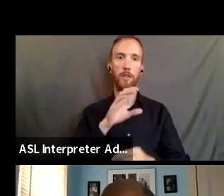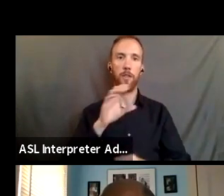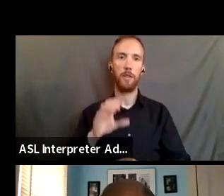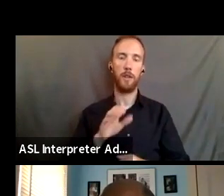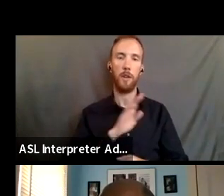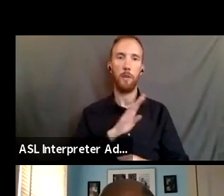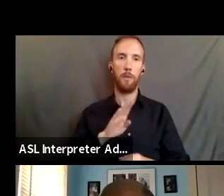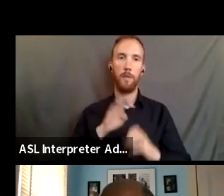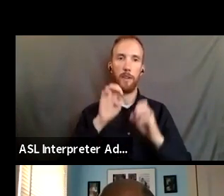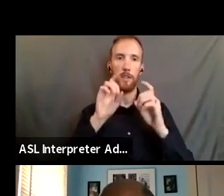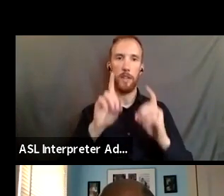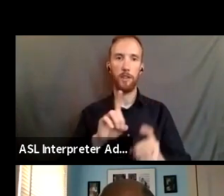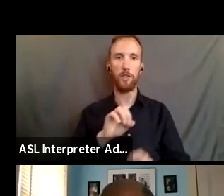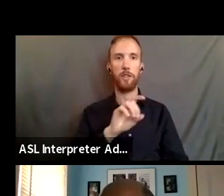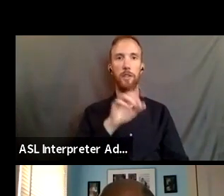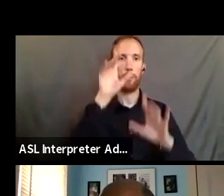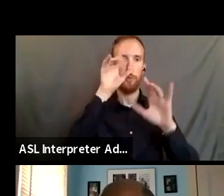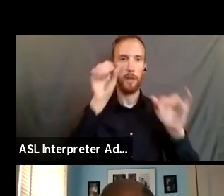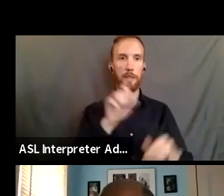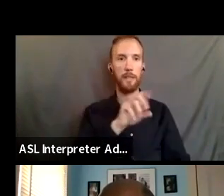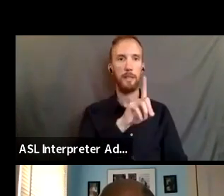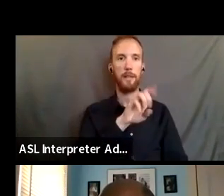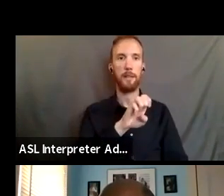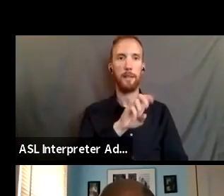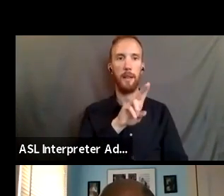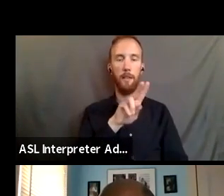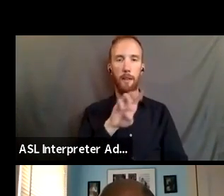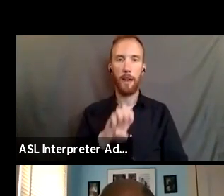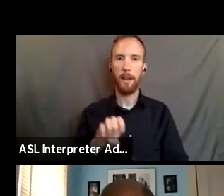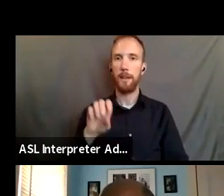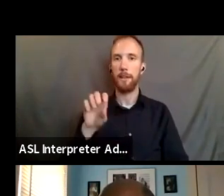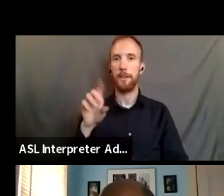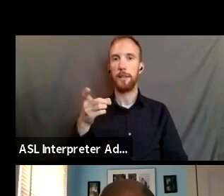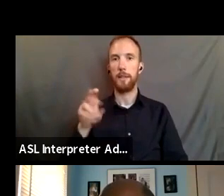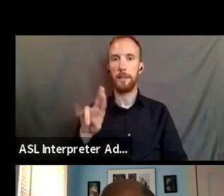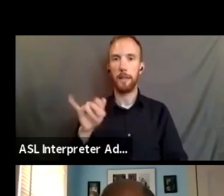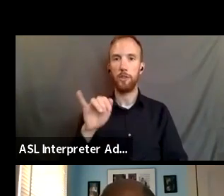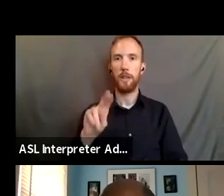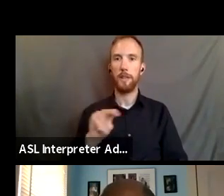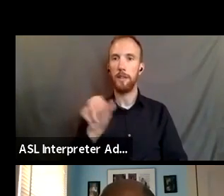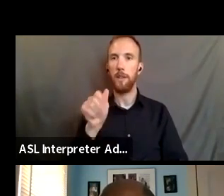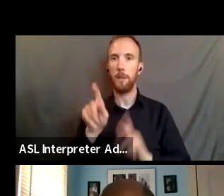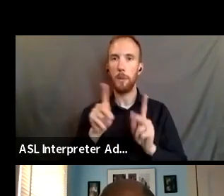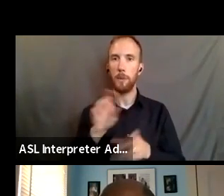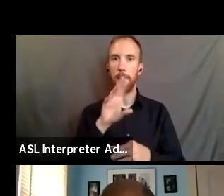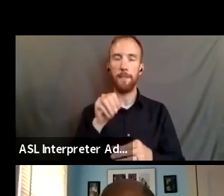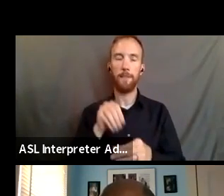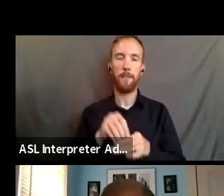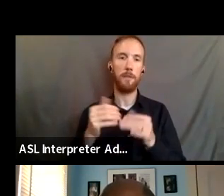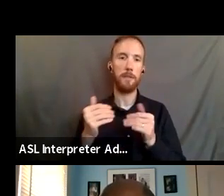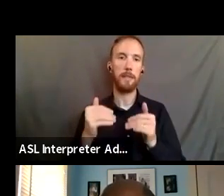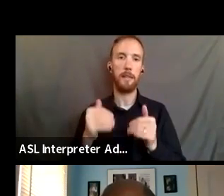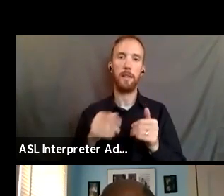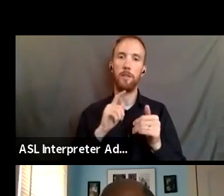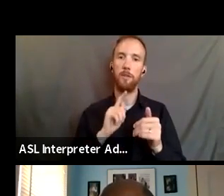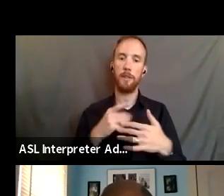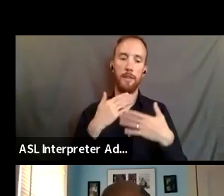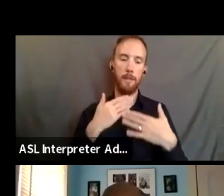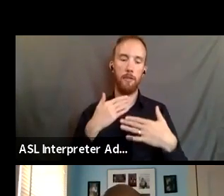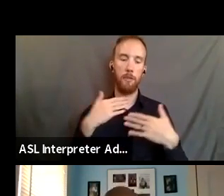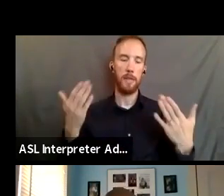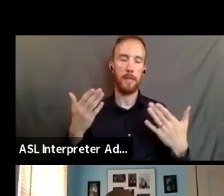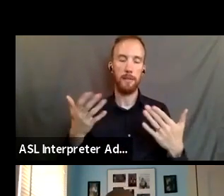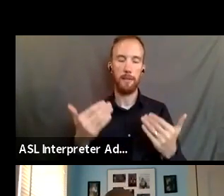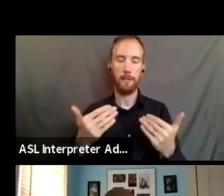president of dr jackson and all others who have been a part of these proceedings today it's an absolute pleasure to be here in your midst